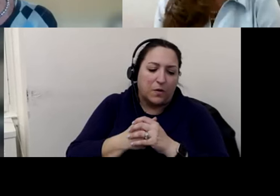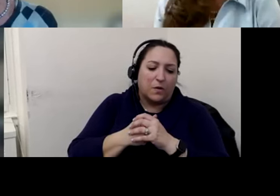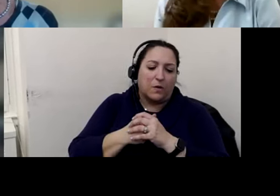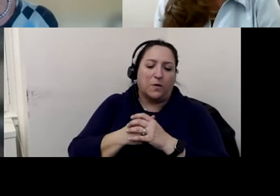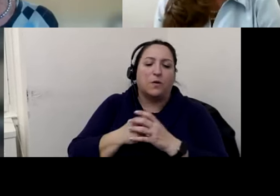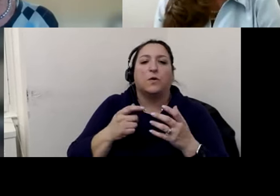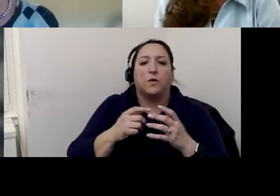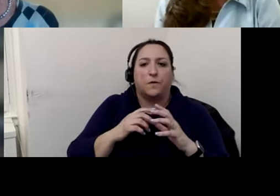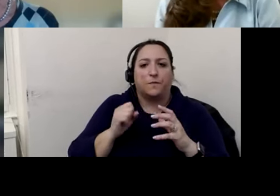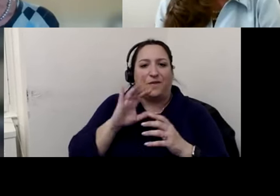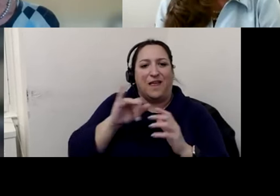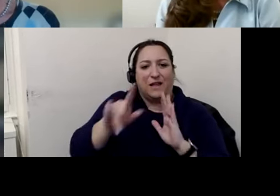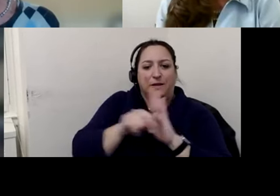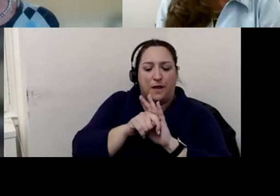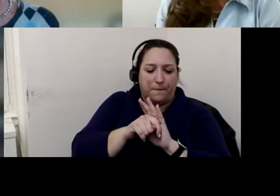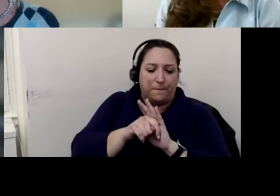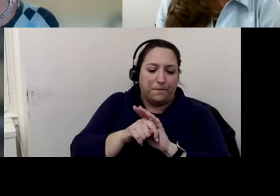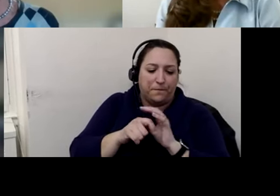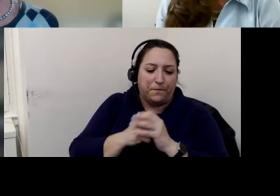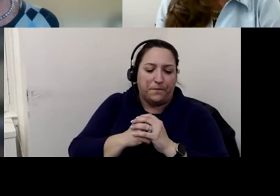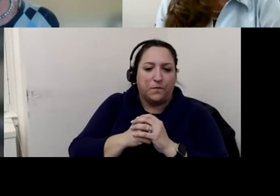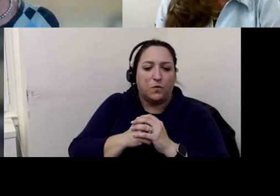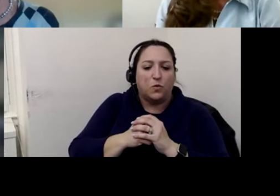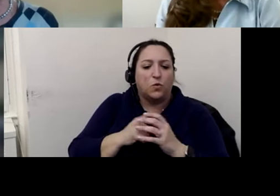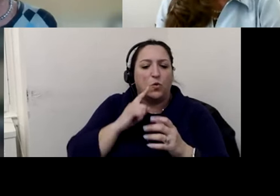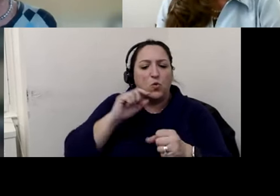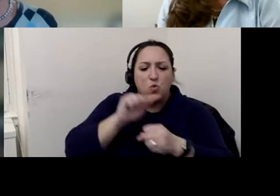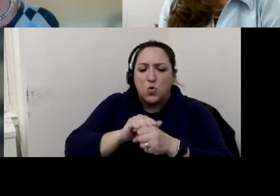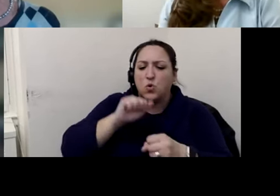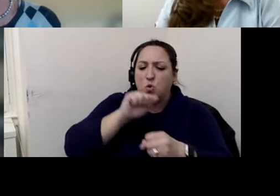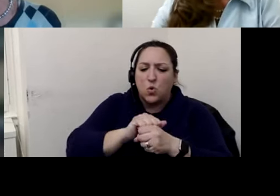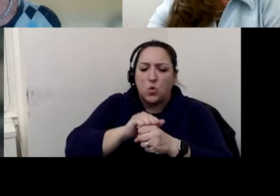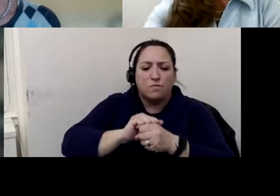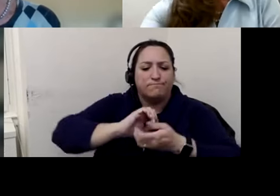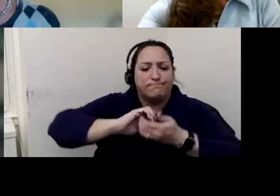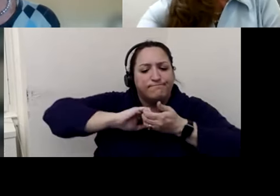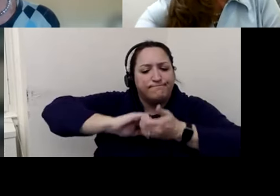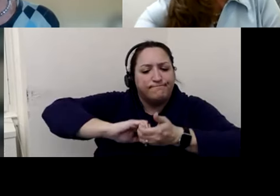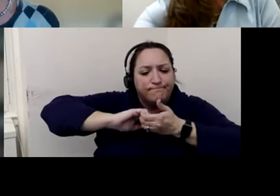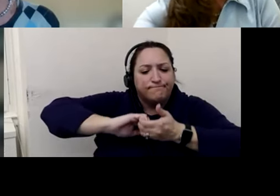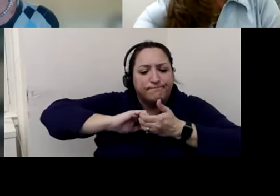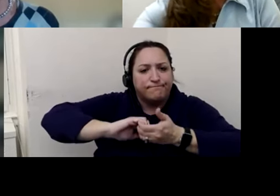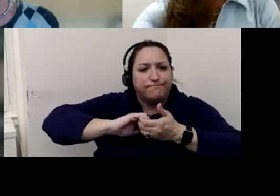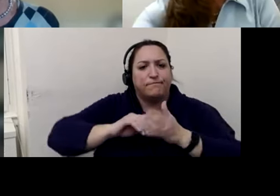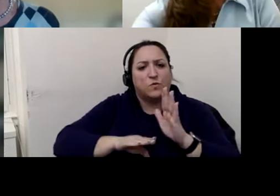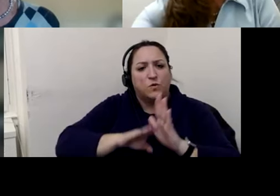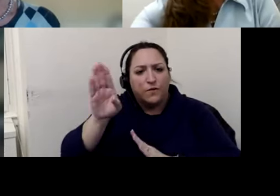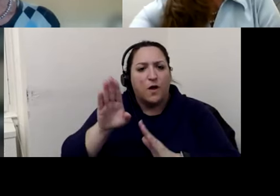OMRDD at that time, worked extremely collaboratively to develop